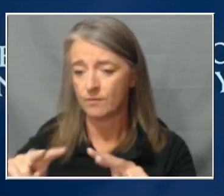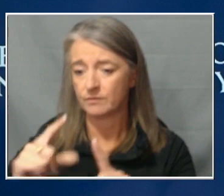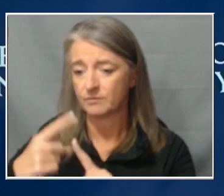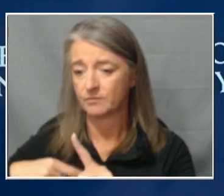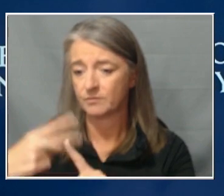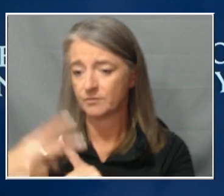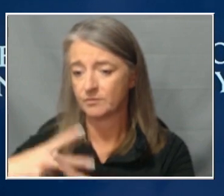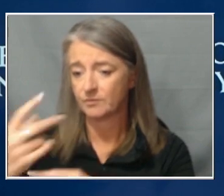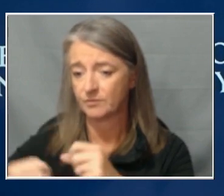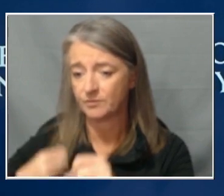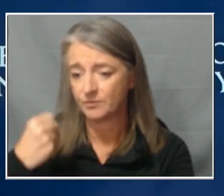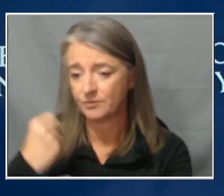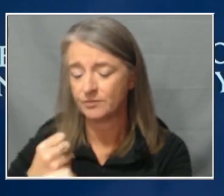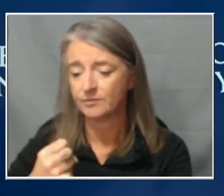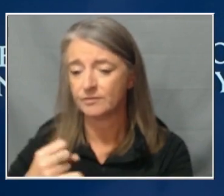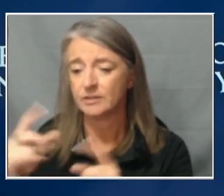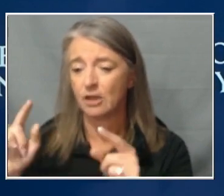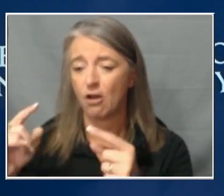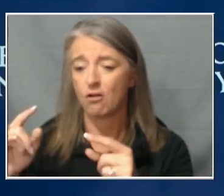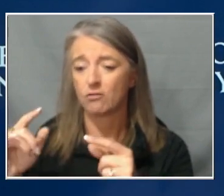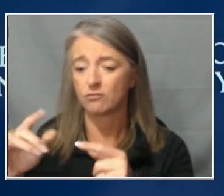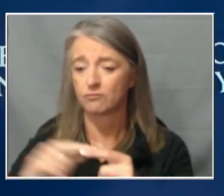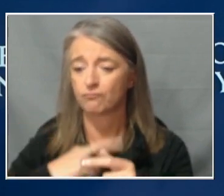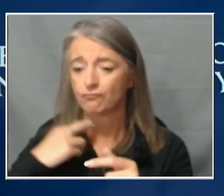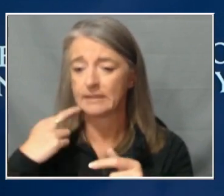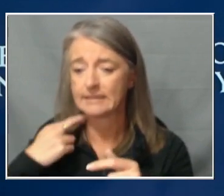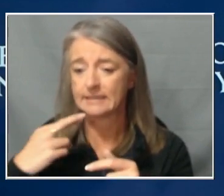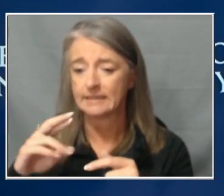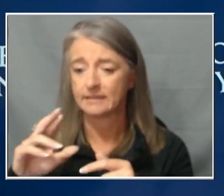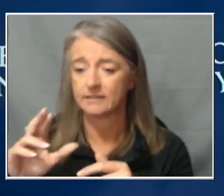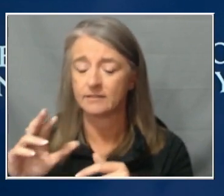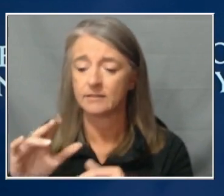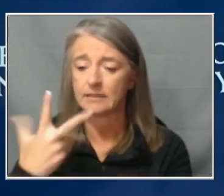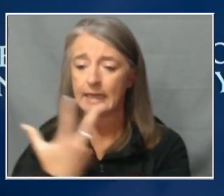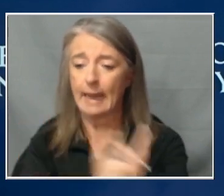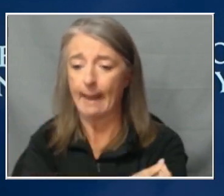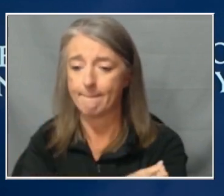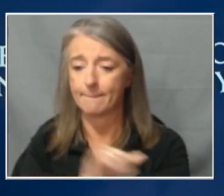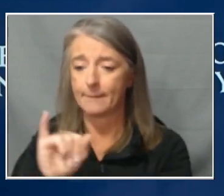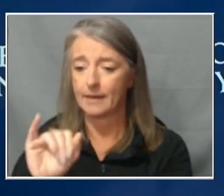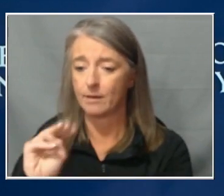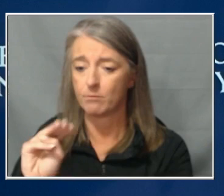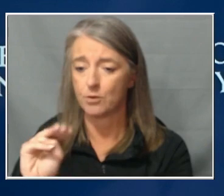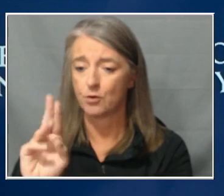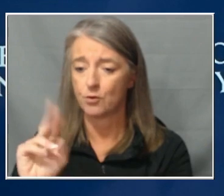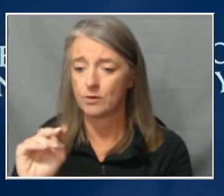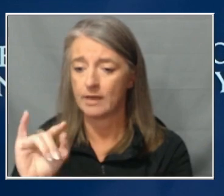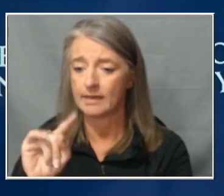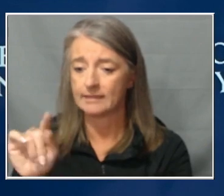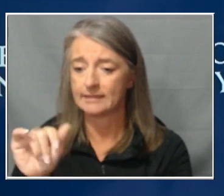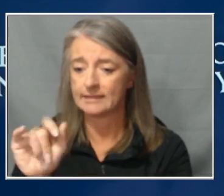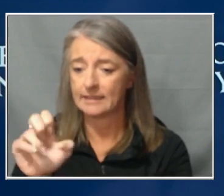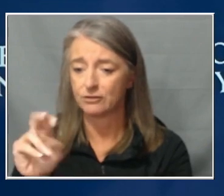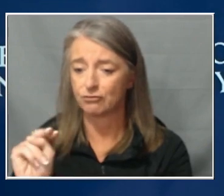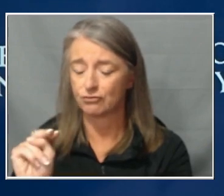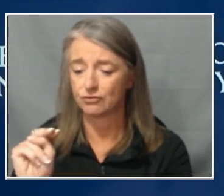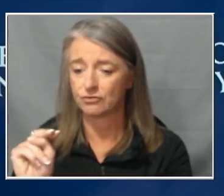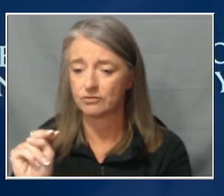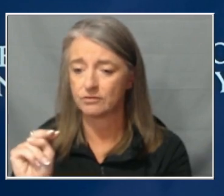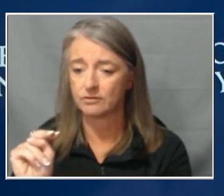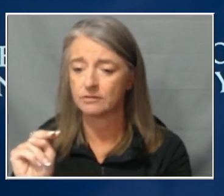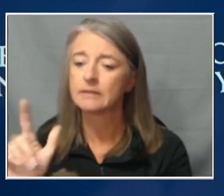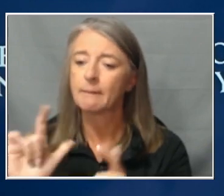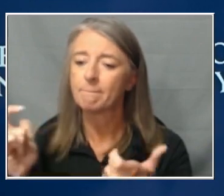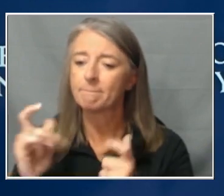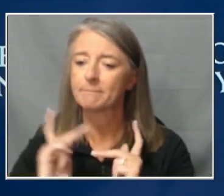years, also there's a risk of infection, and we do immunizations accordingly. Those are the big